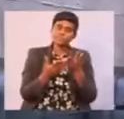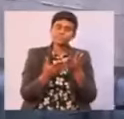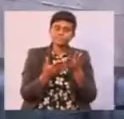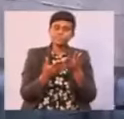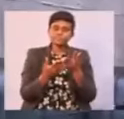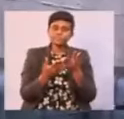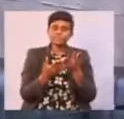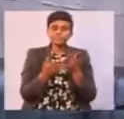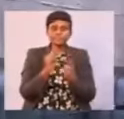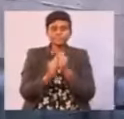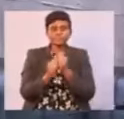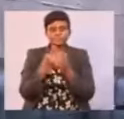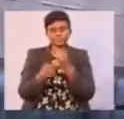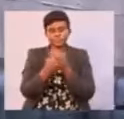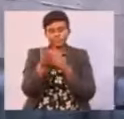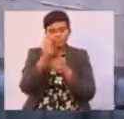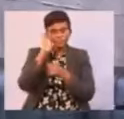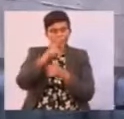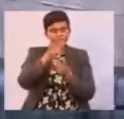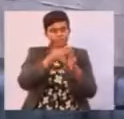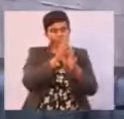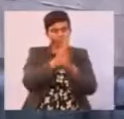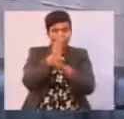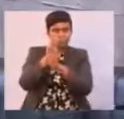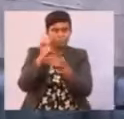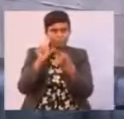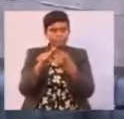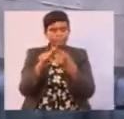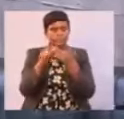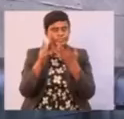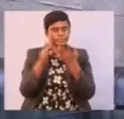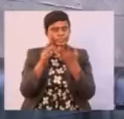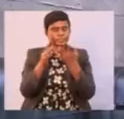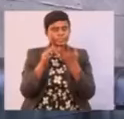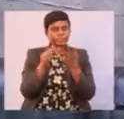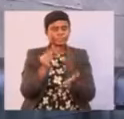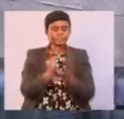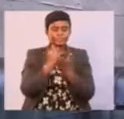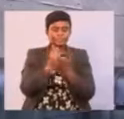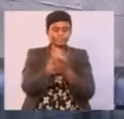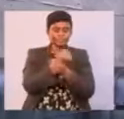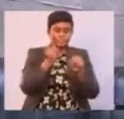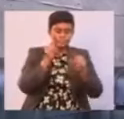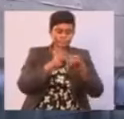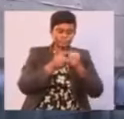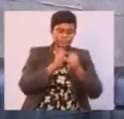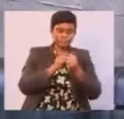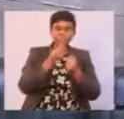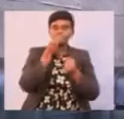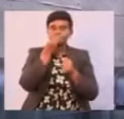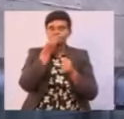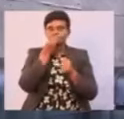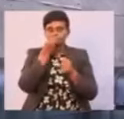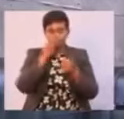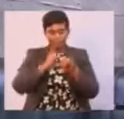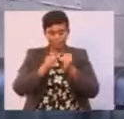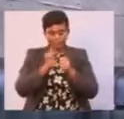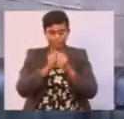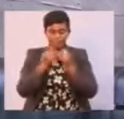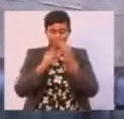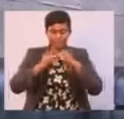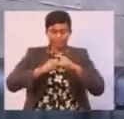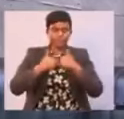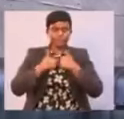that will go to ameliorate the challenges of food insecurity that we have ended up